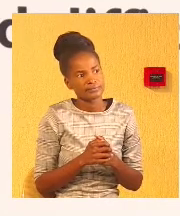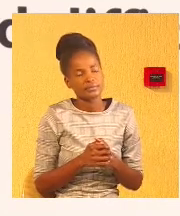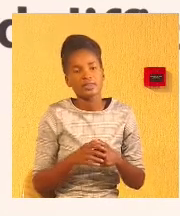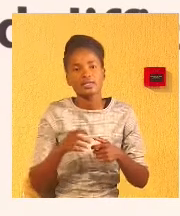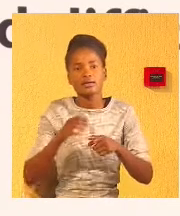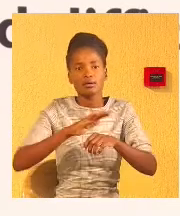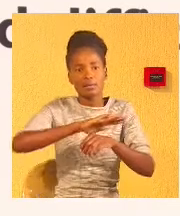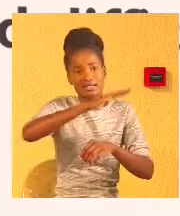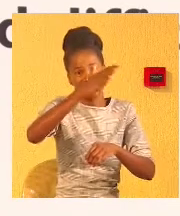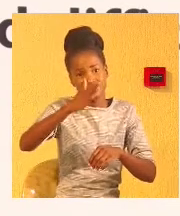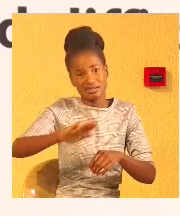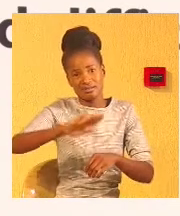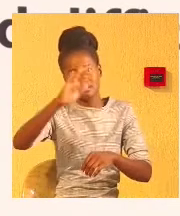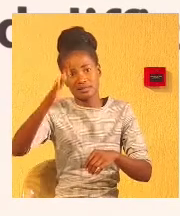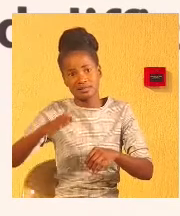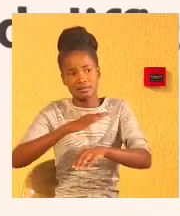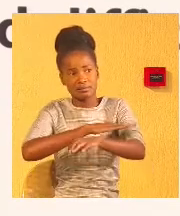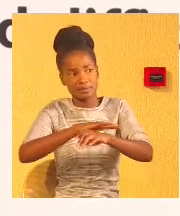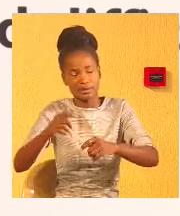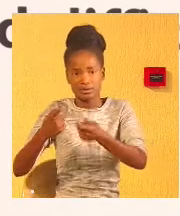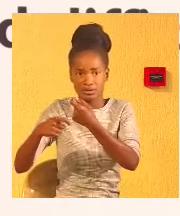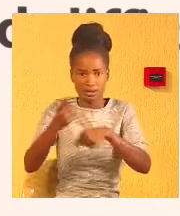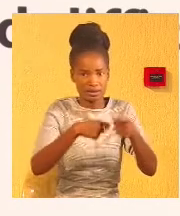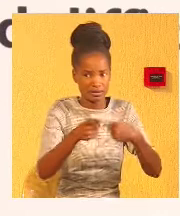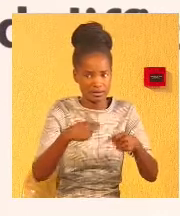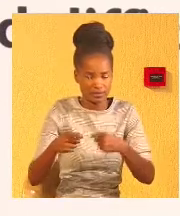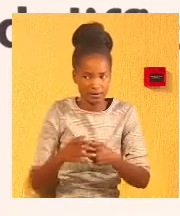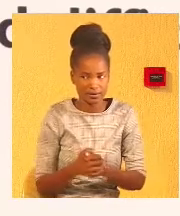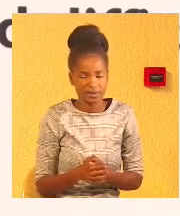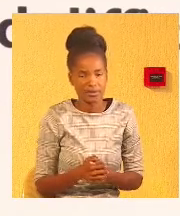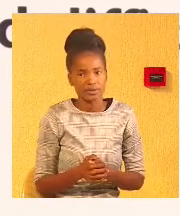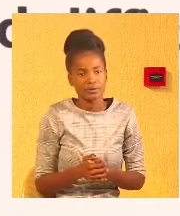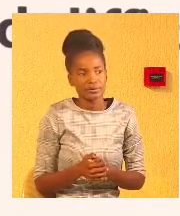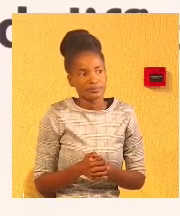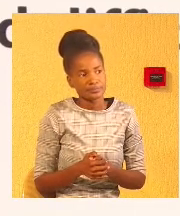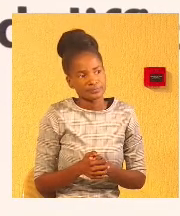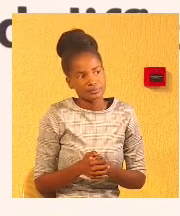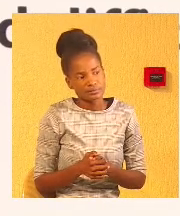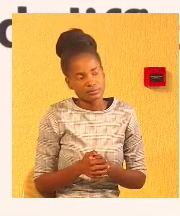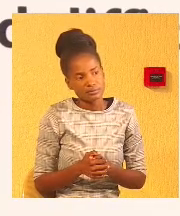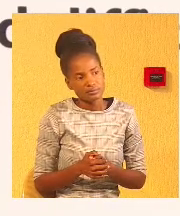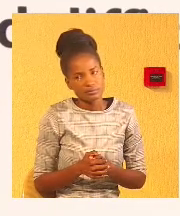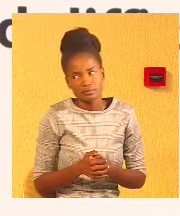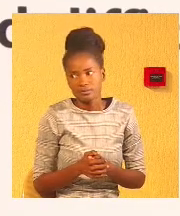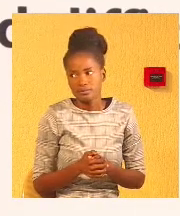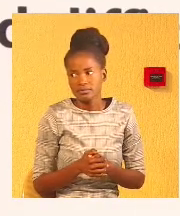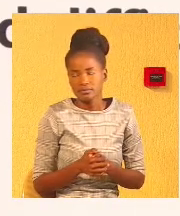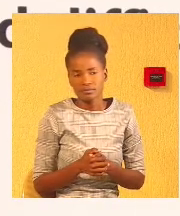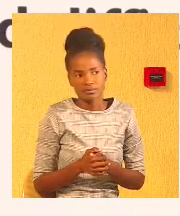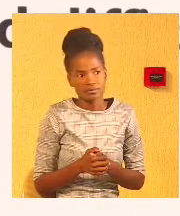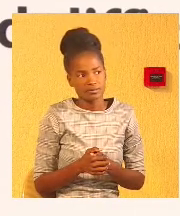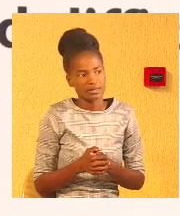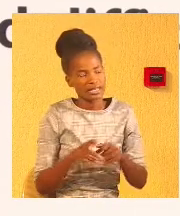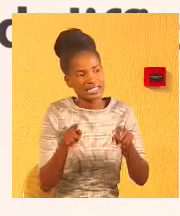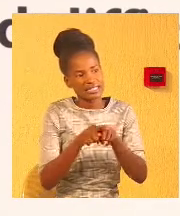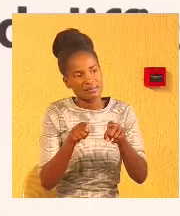opened to avail a market for the produce, it was also